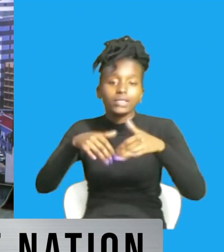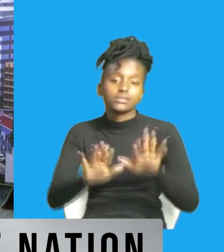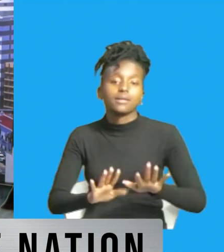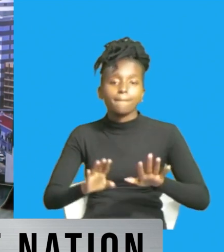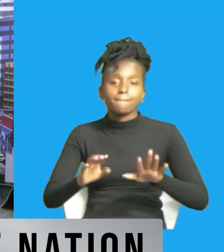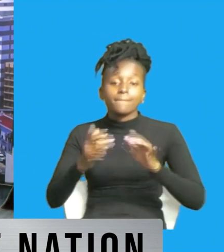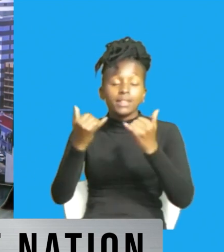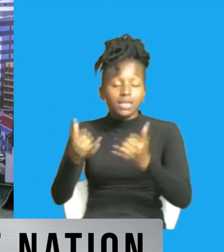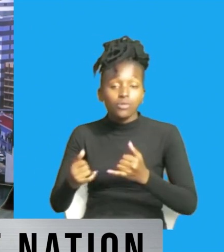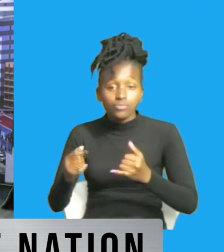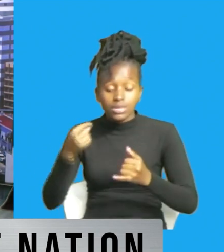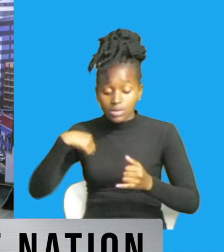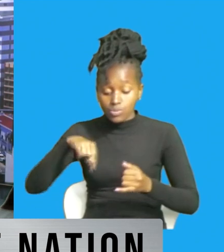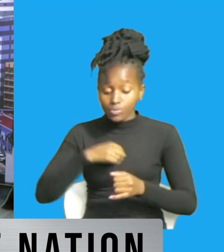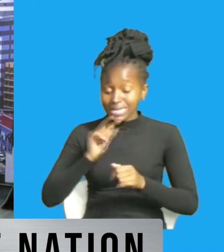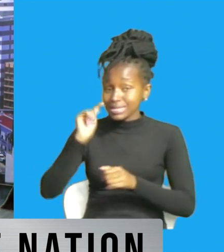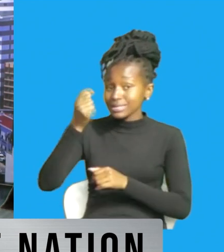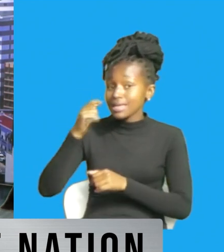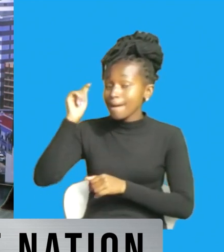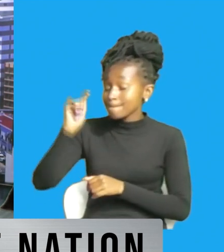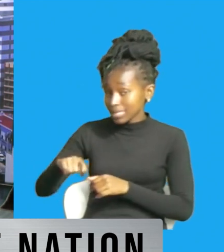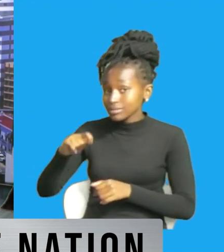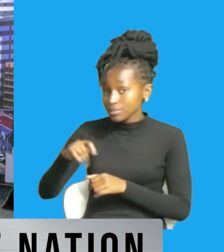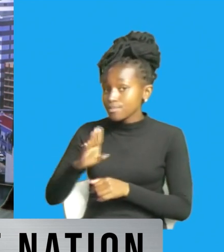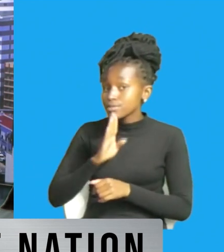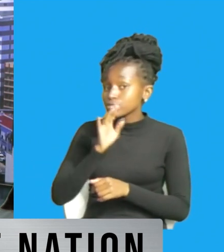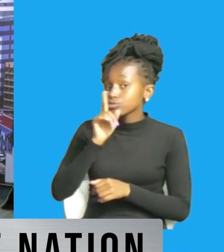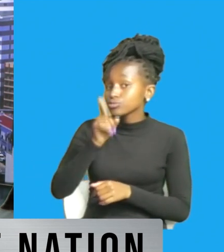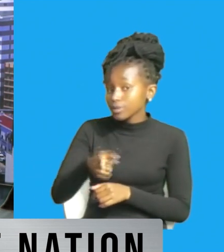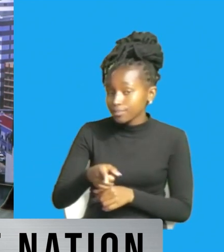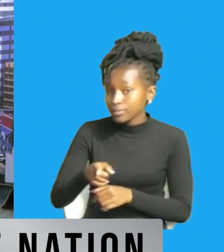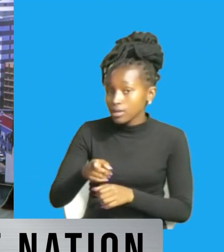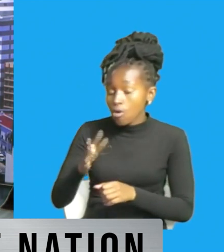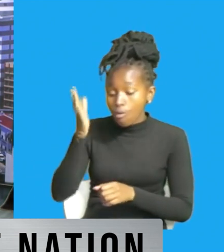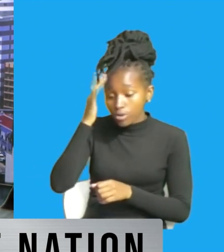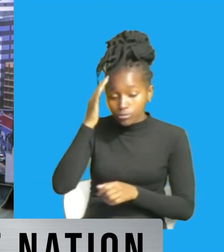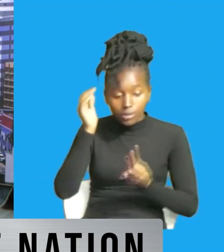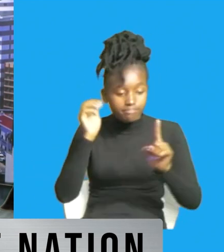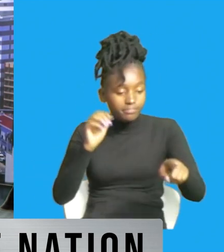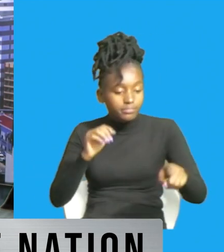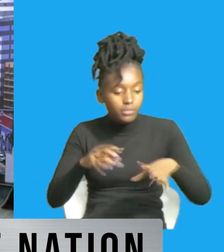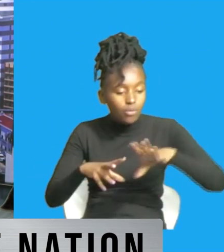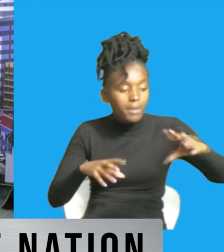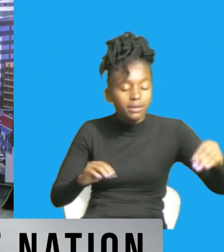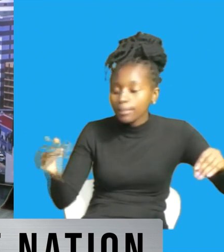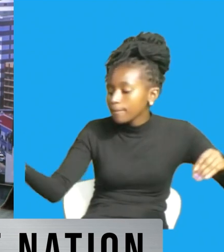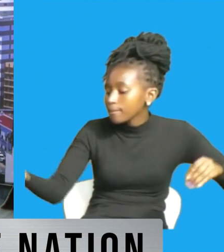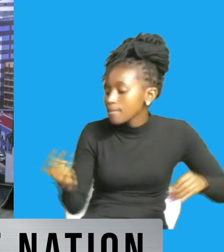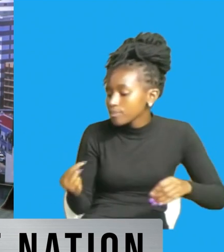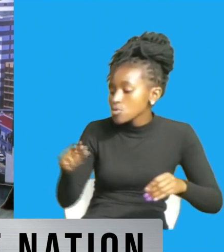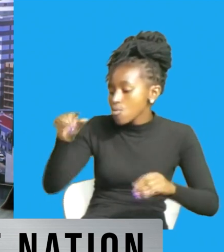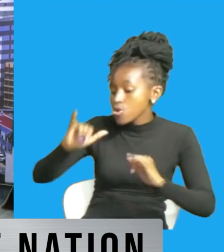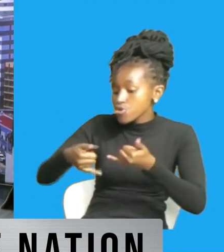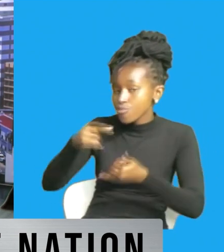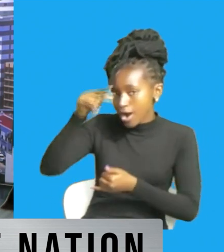ni election imefanyika ikuwe na conclusive outcome na tujue hawa wameingia na hawa wameingia kihalali. And that is something that some of us